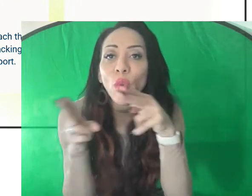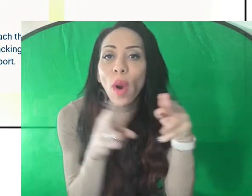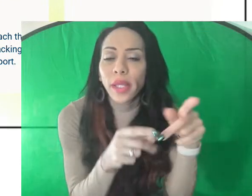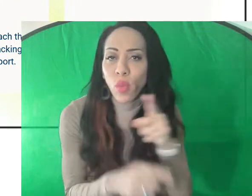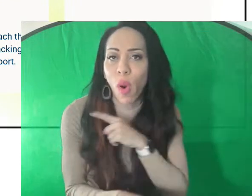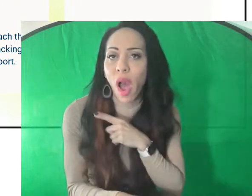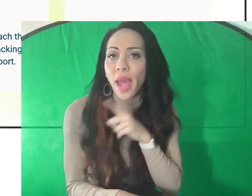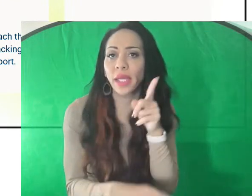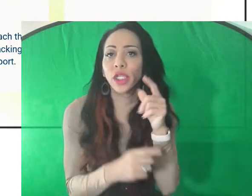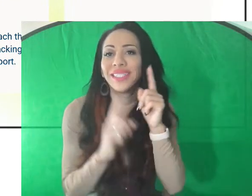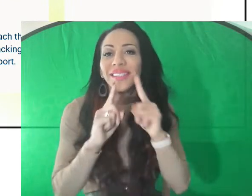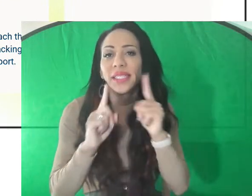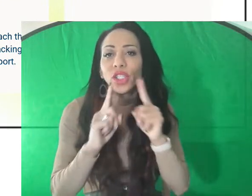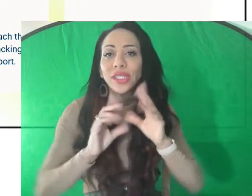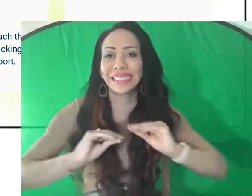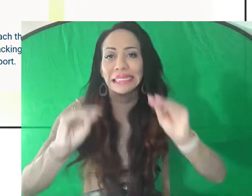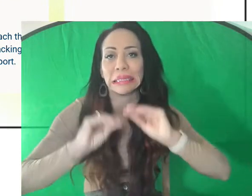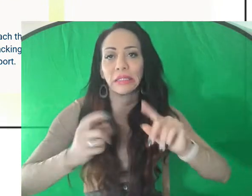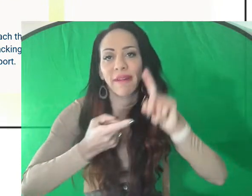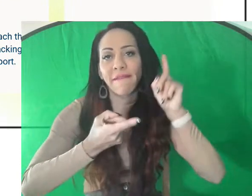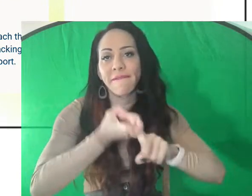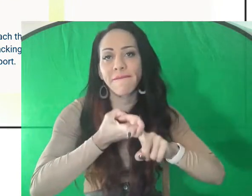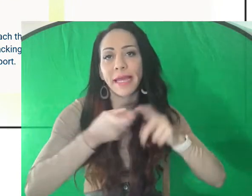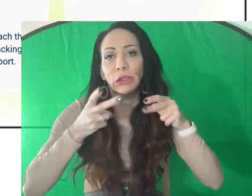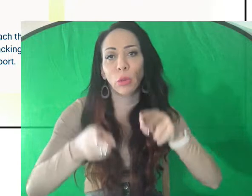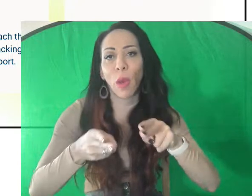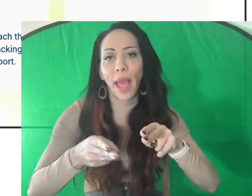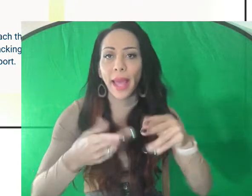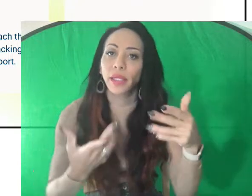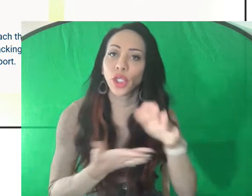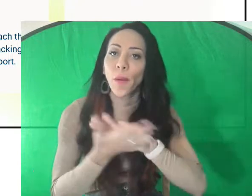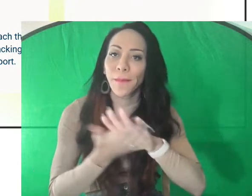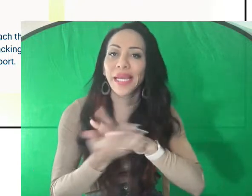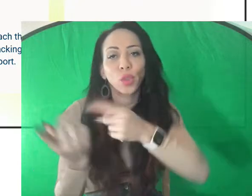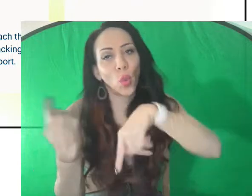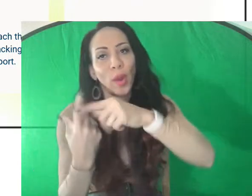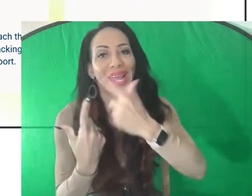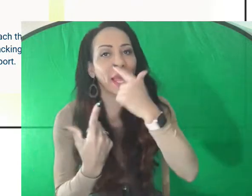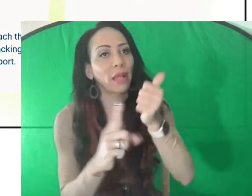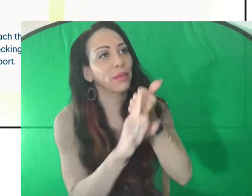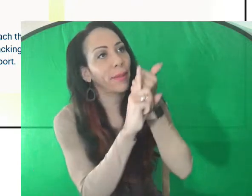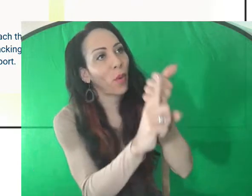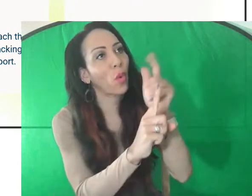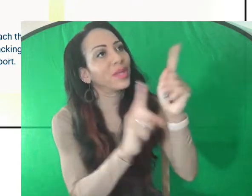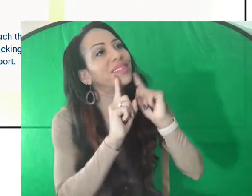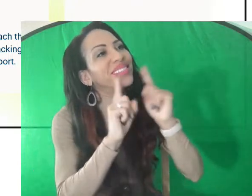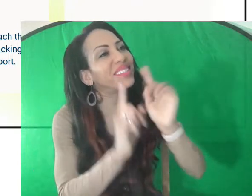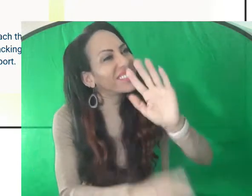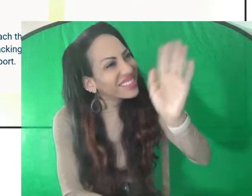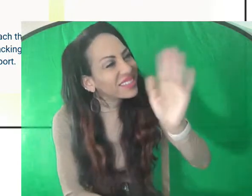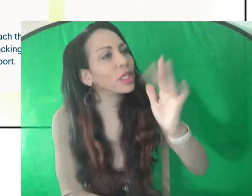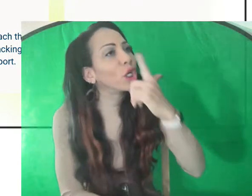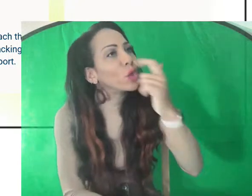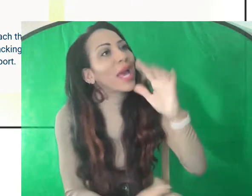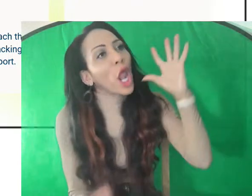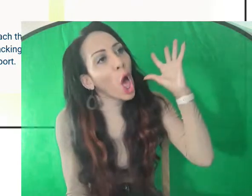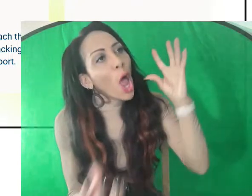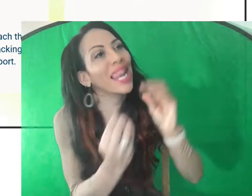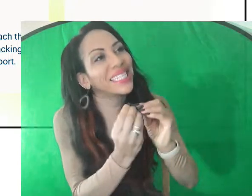way. So that's something we can really support with helping them to use a more kinesthetic method for